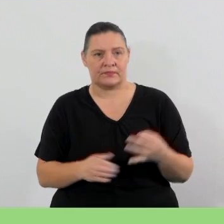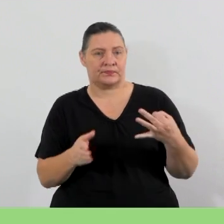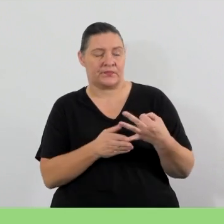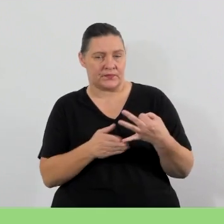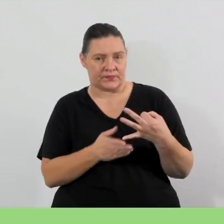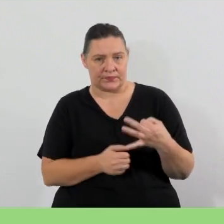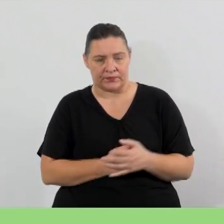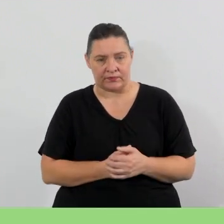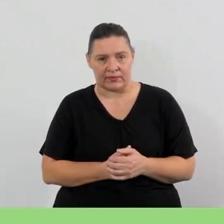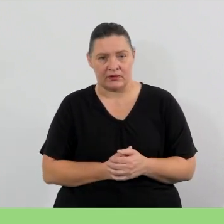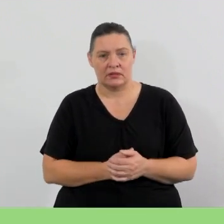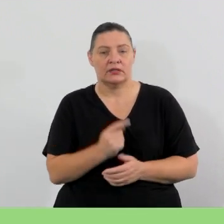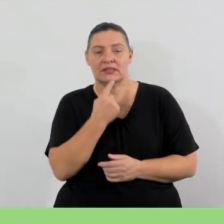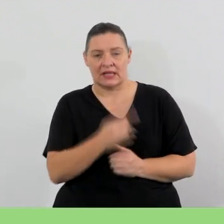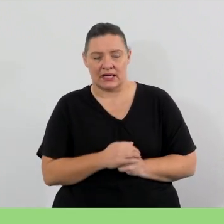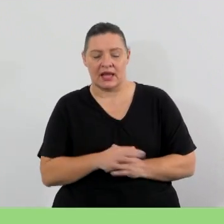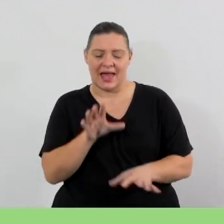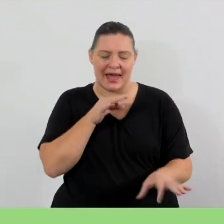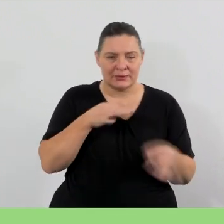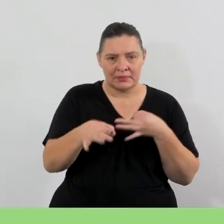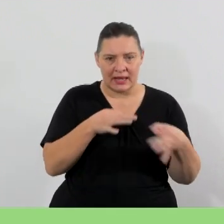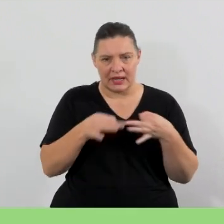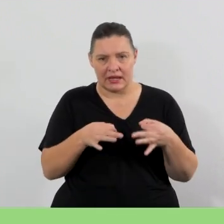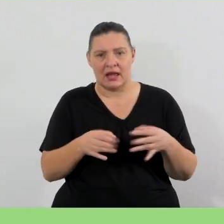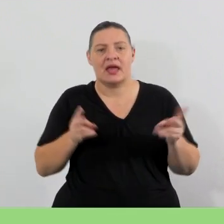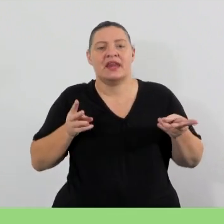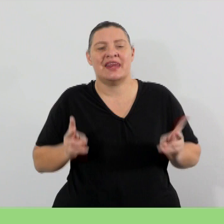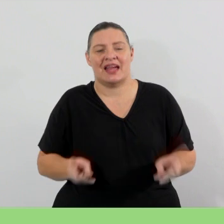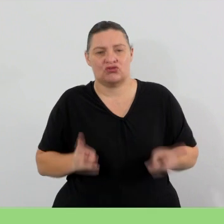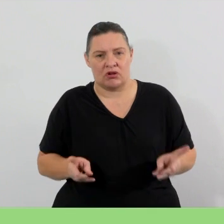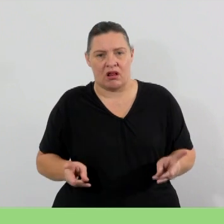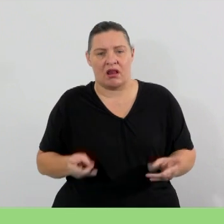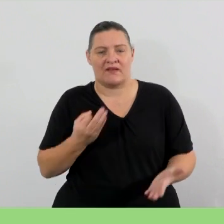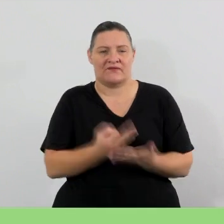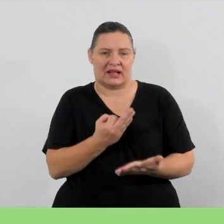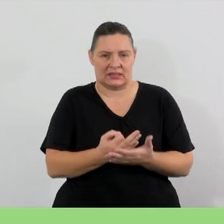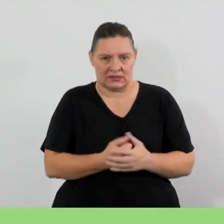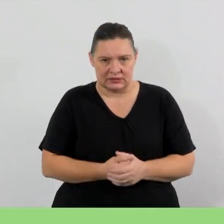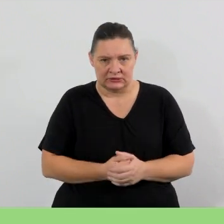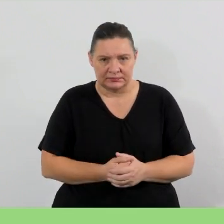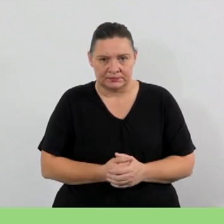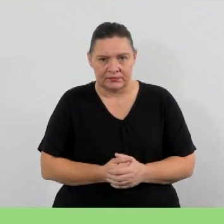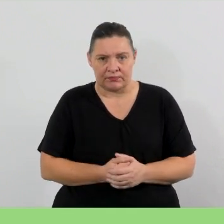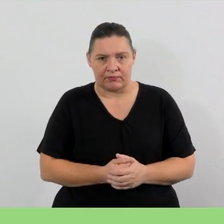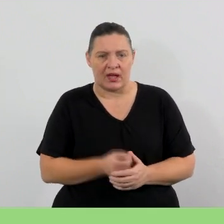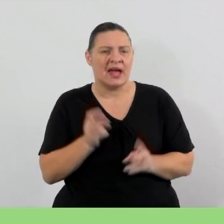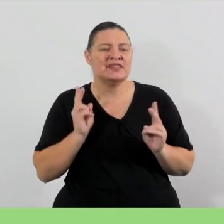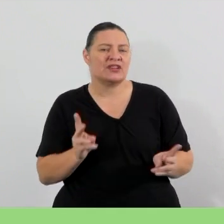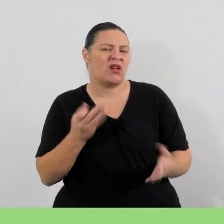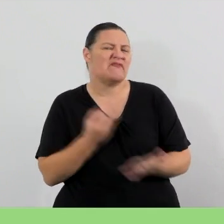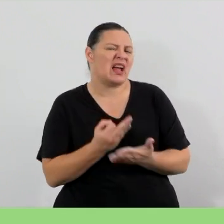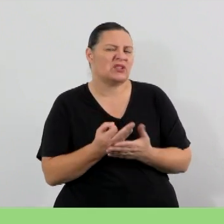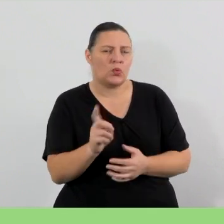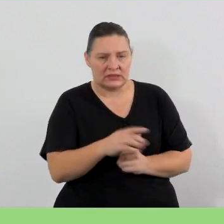we are going to move on to the third one. The third one says, explain natural factors. What are natural factors?